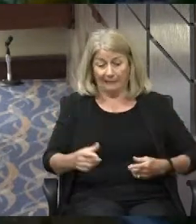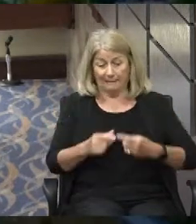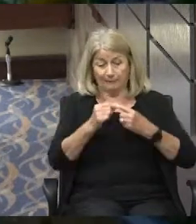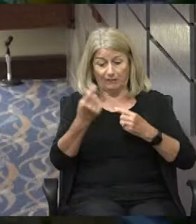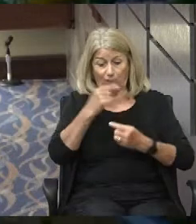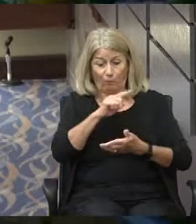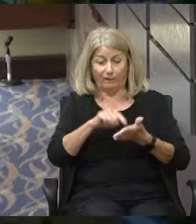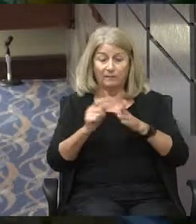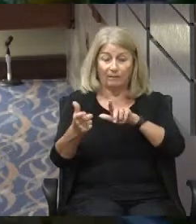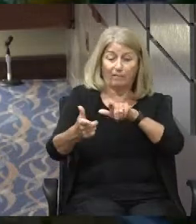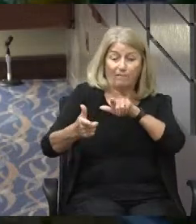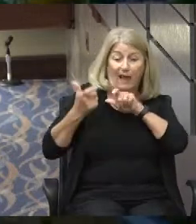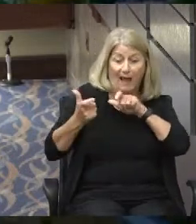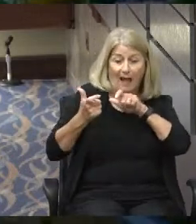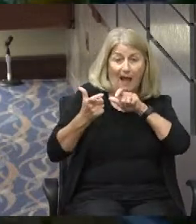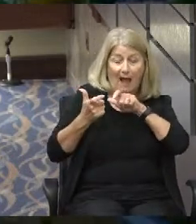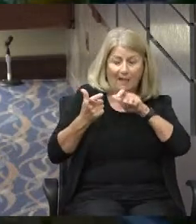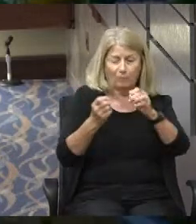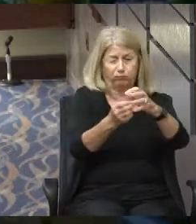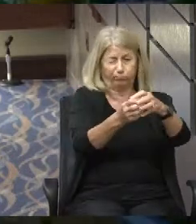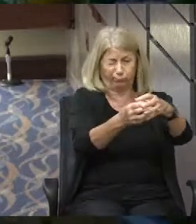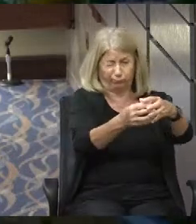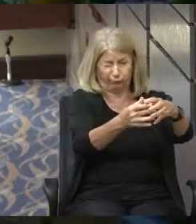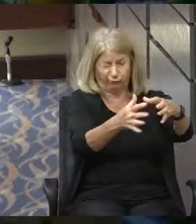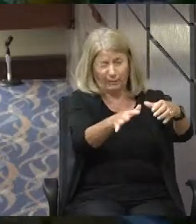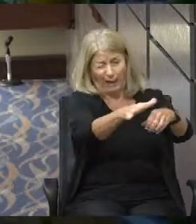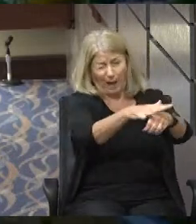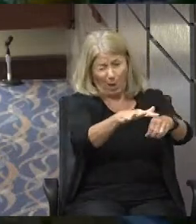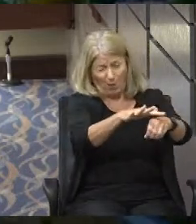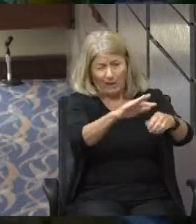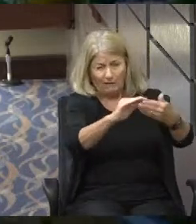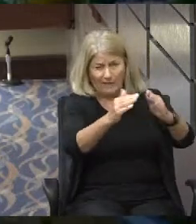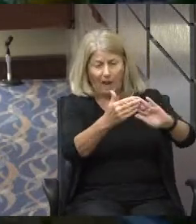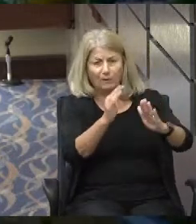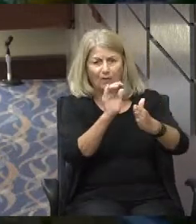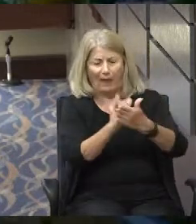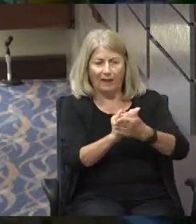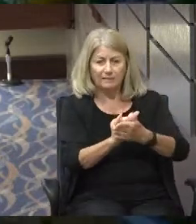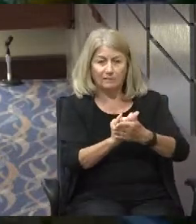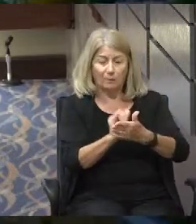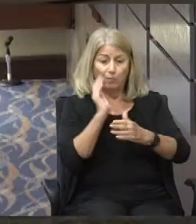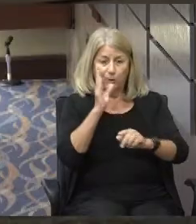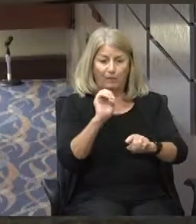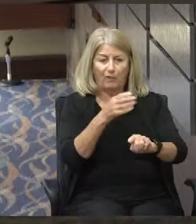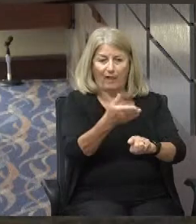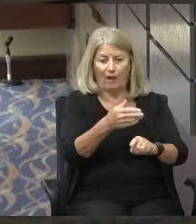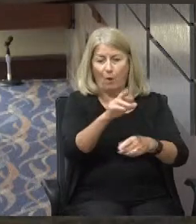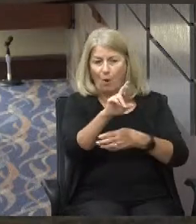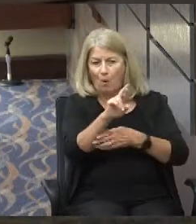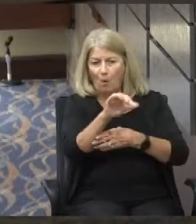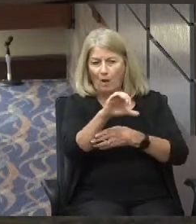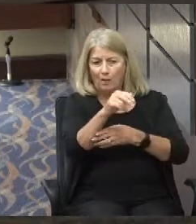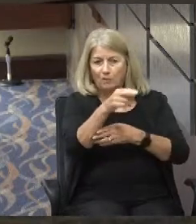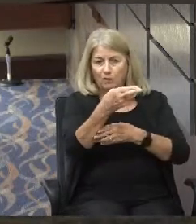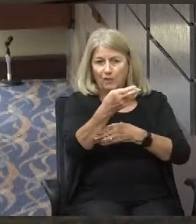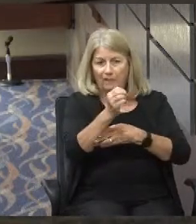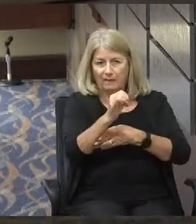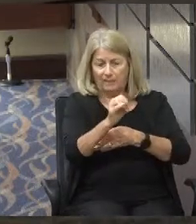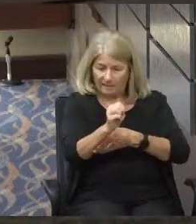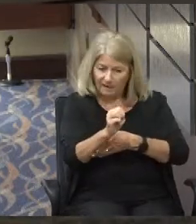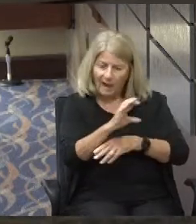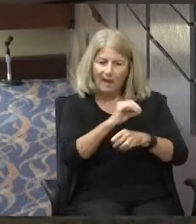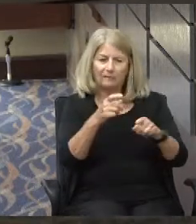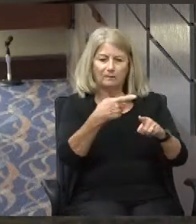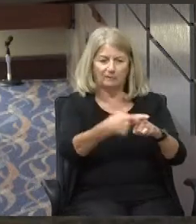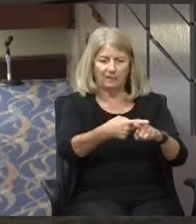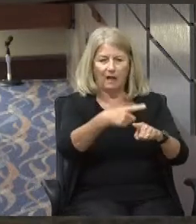fastest growing area of town, and it's right there will be there at Ritchie and Panther, and